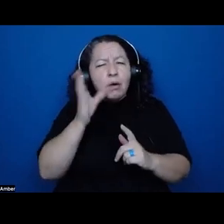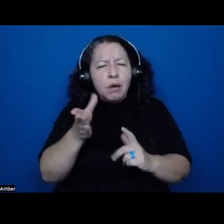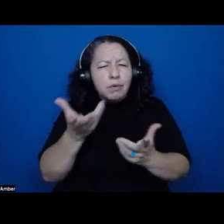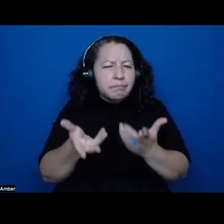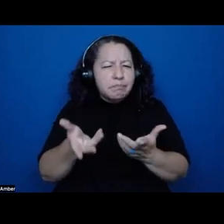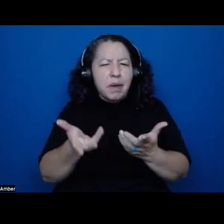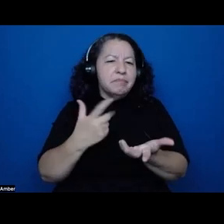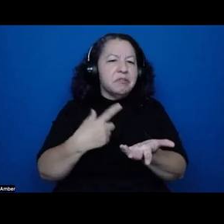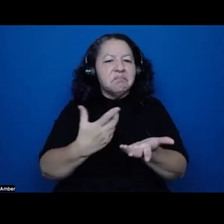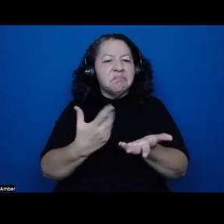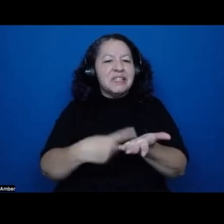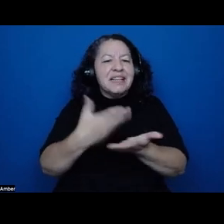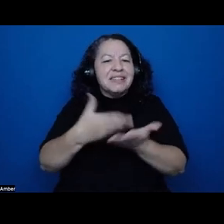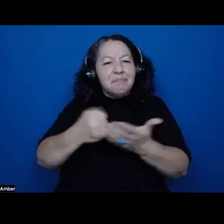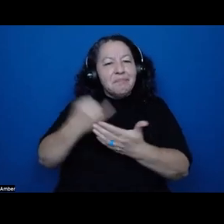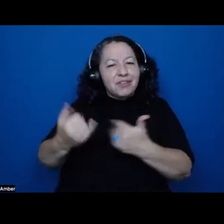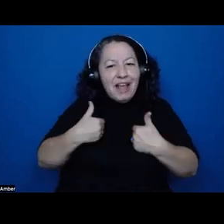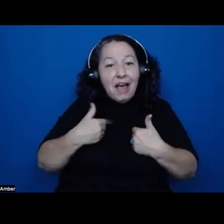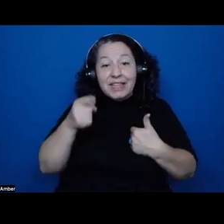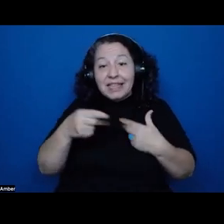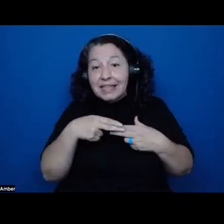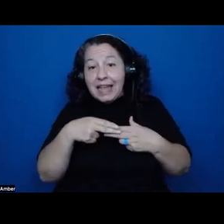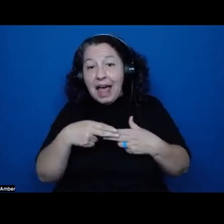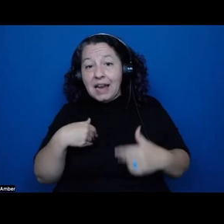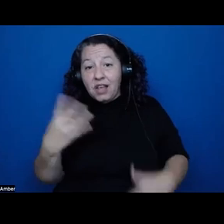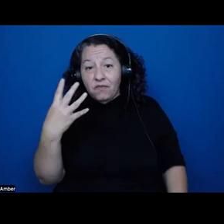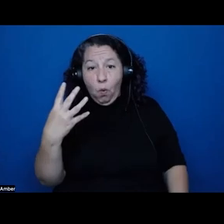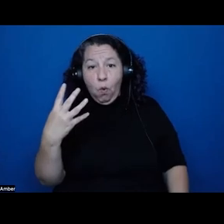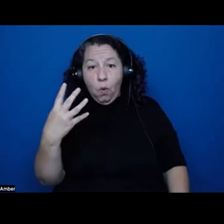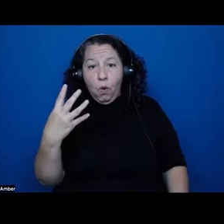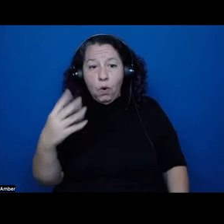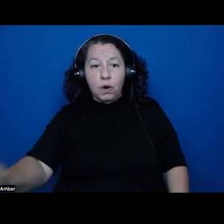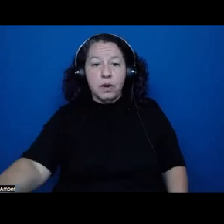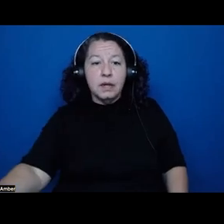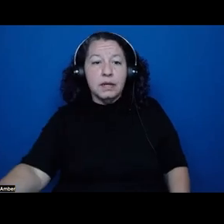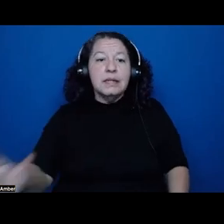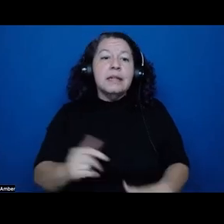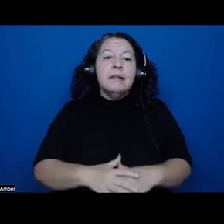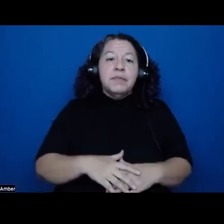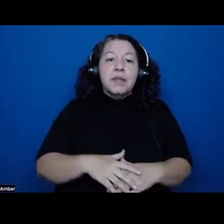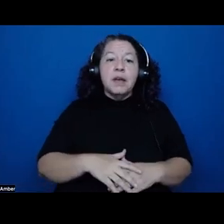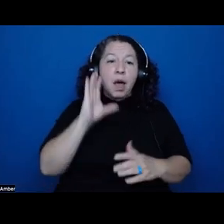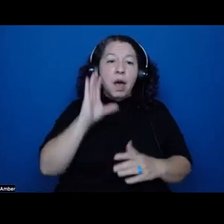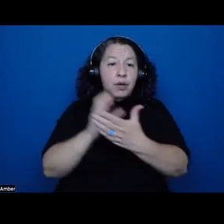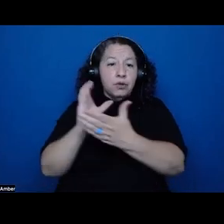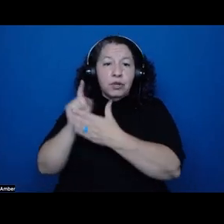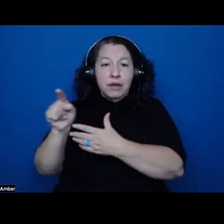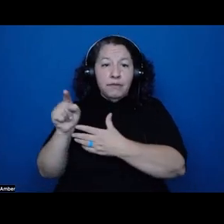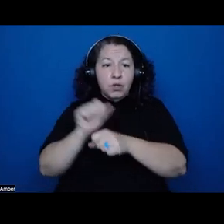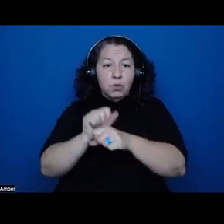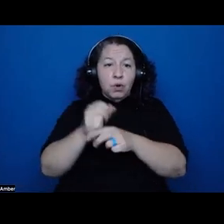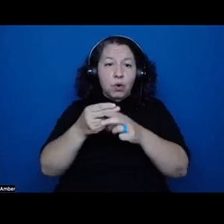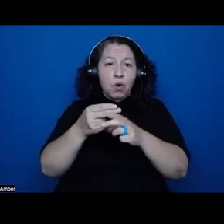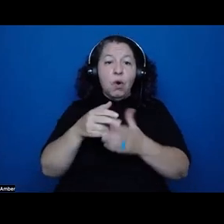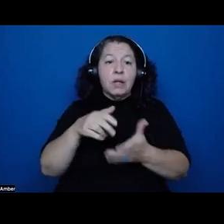projects. So this is a slide and it has 4 images of this work called Excavation and Archival